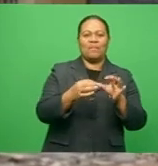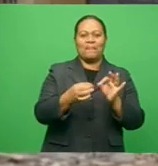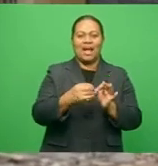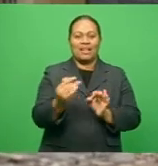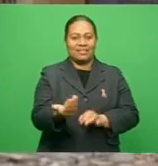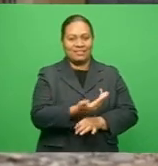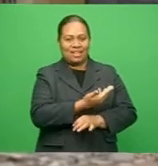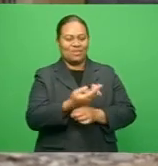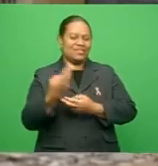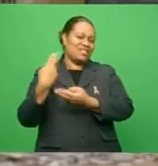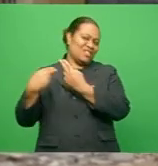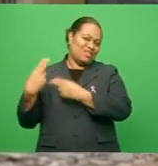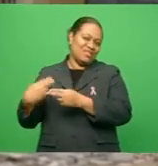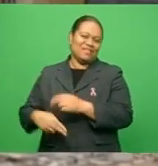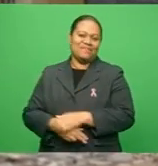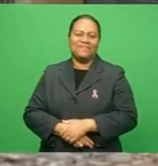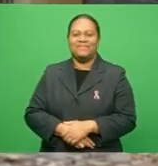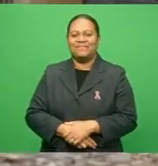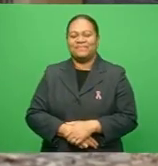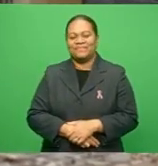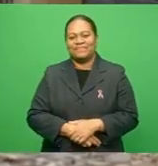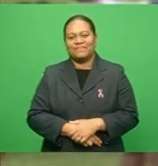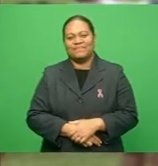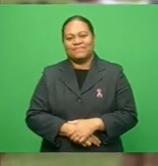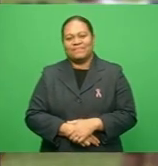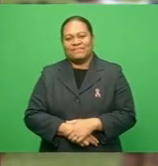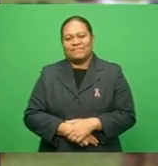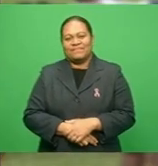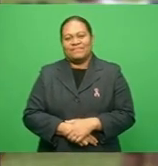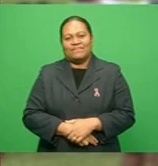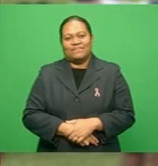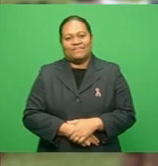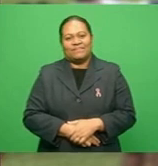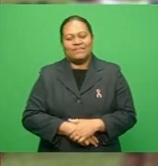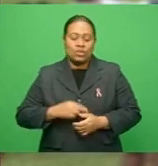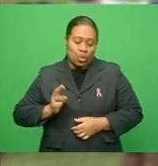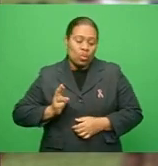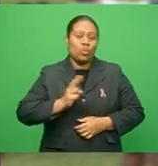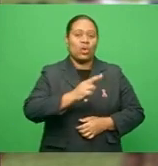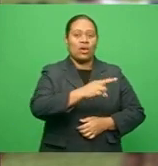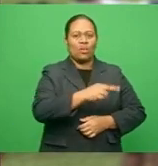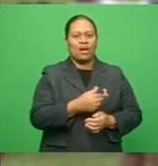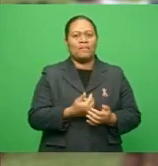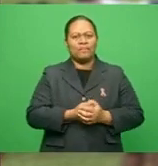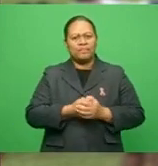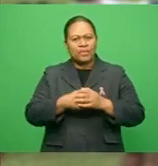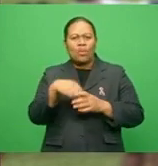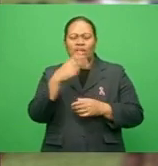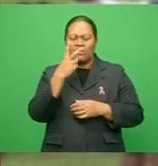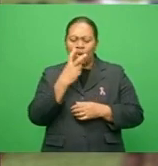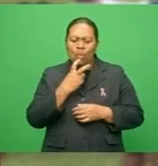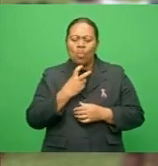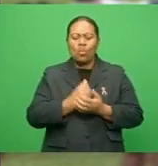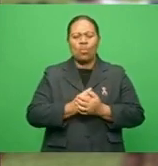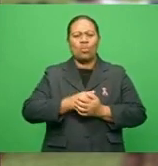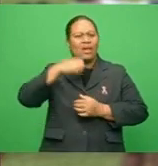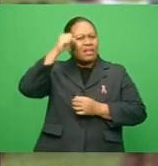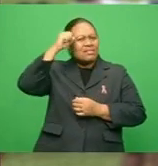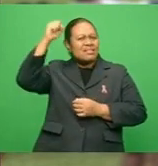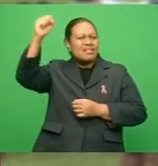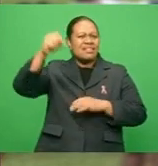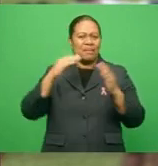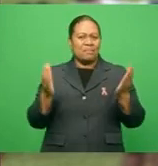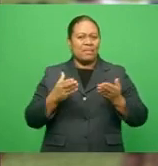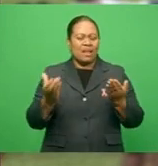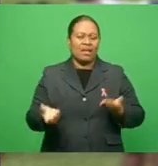history. Aquiladama, FBC Sports. Rewa will field one of the oldest players in the Vodafone Vanua Cup